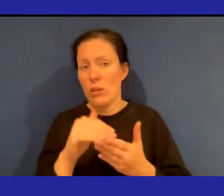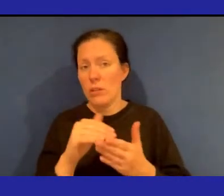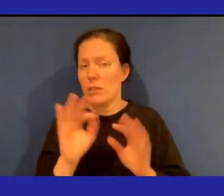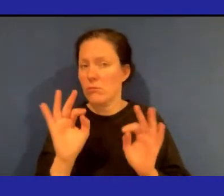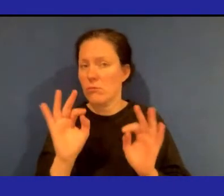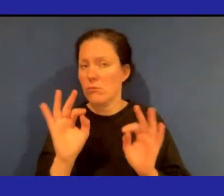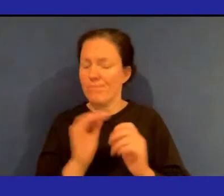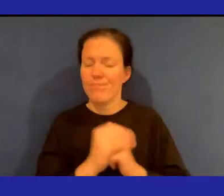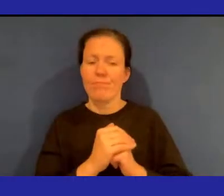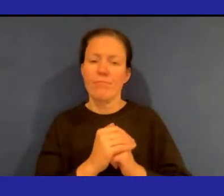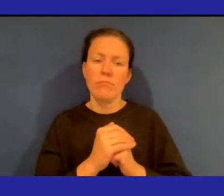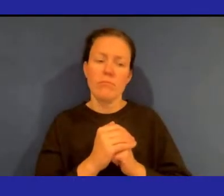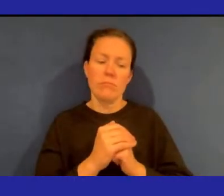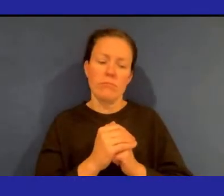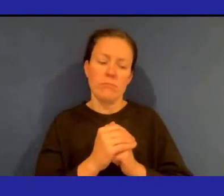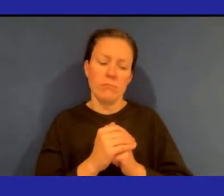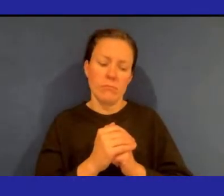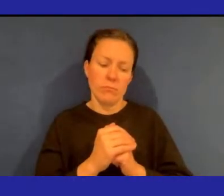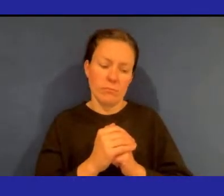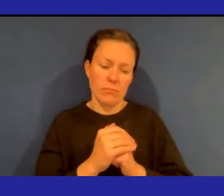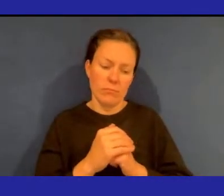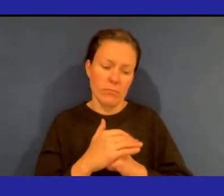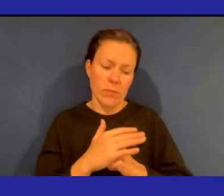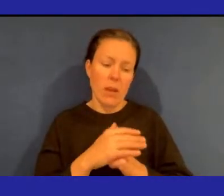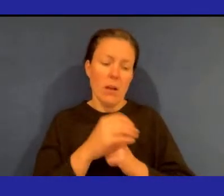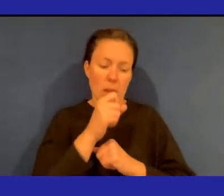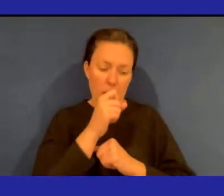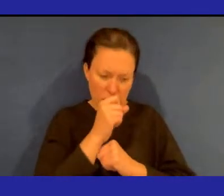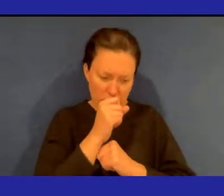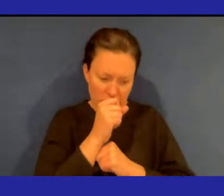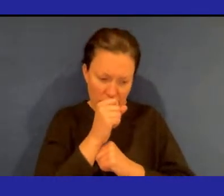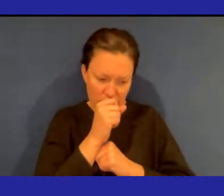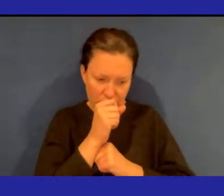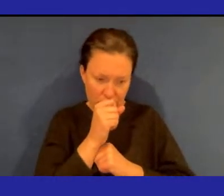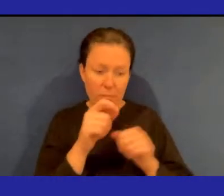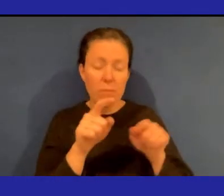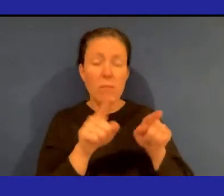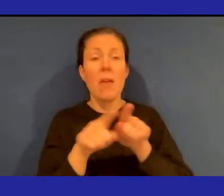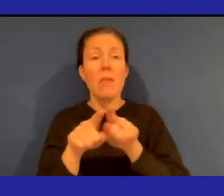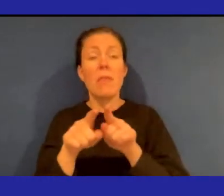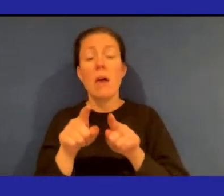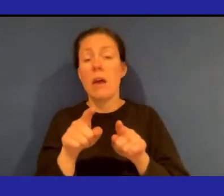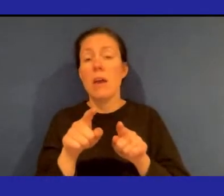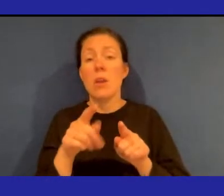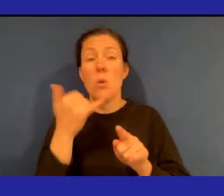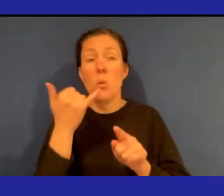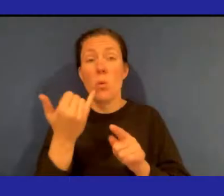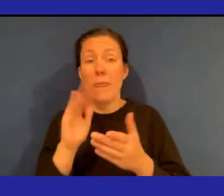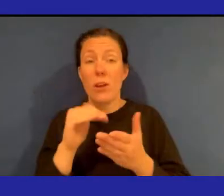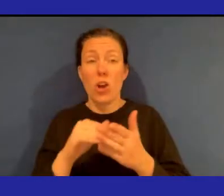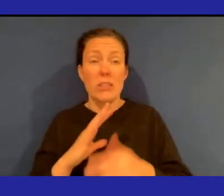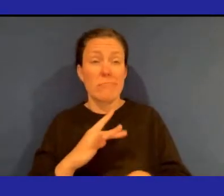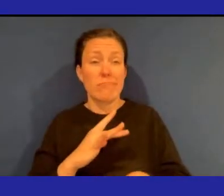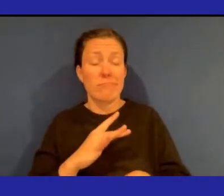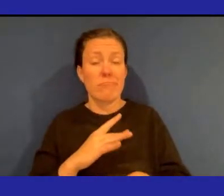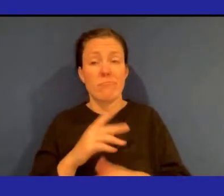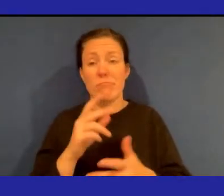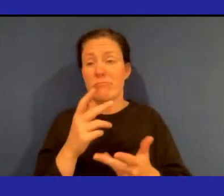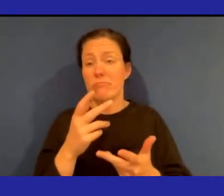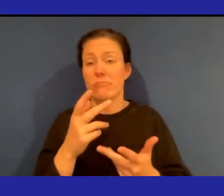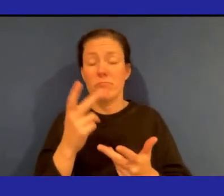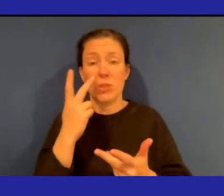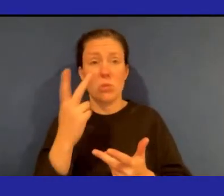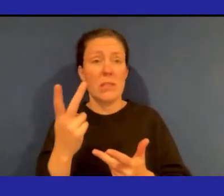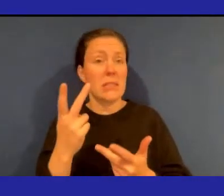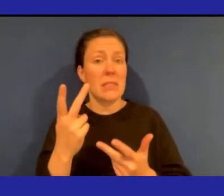center, you can check to see if people are being polite. You can find out how quickly you respond. You